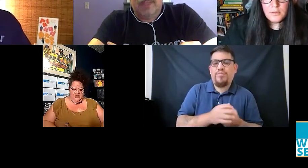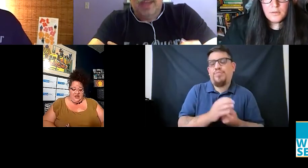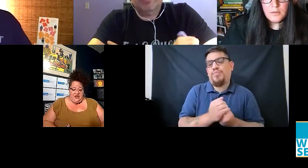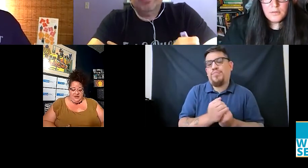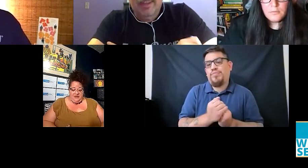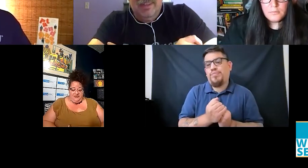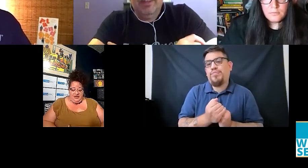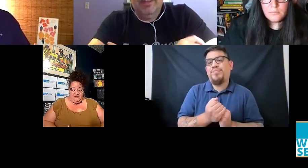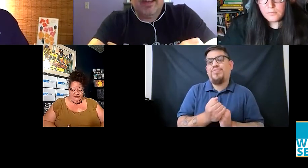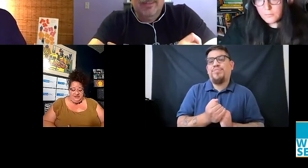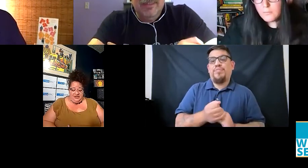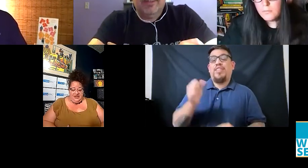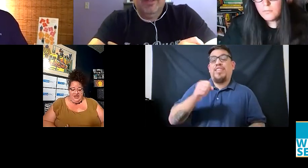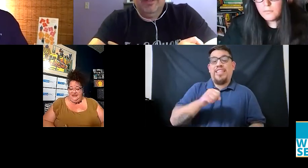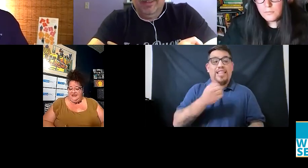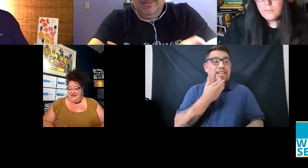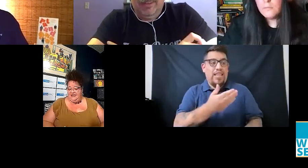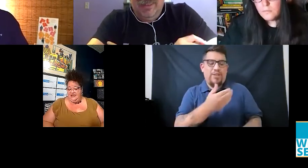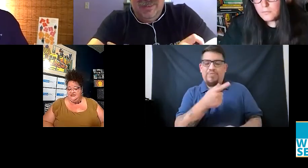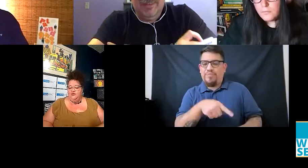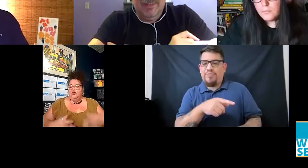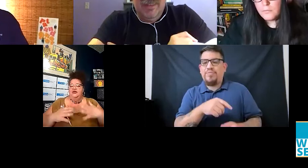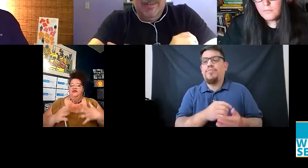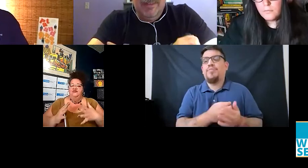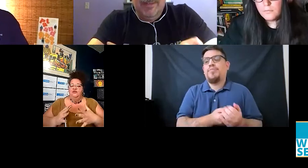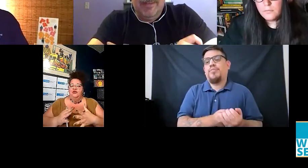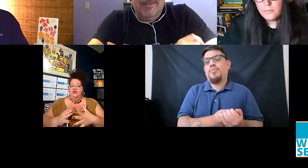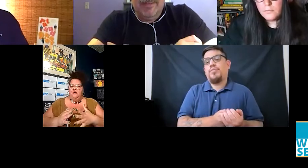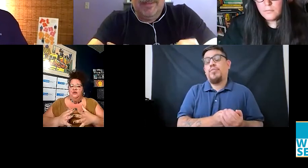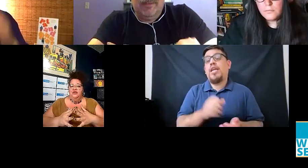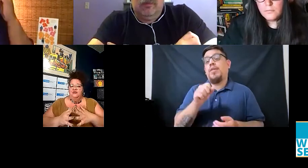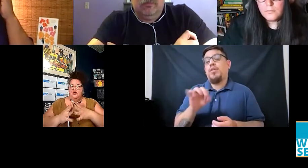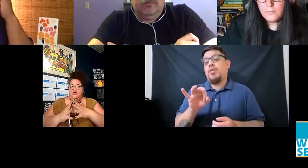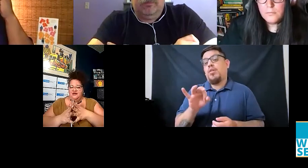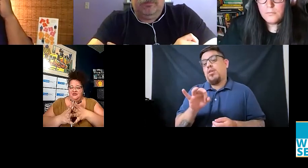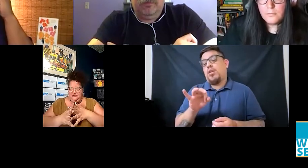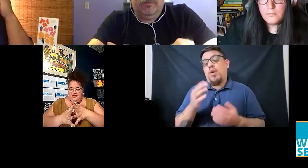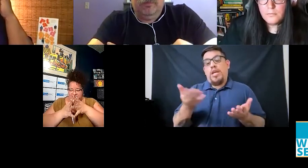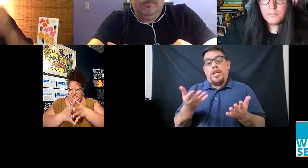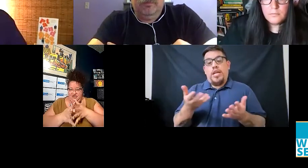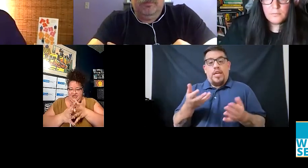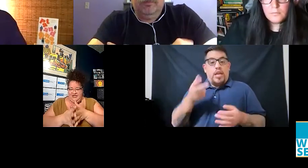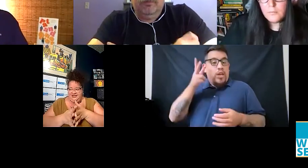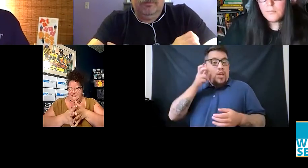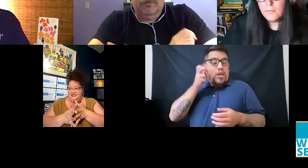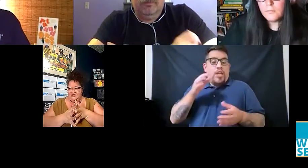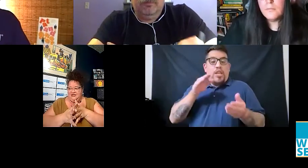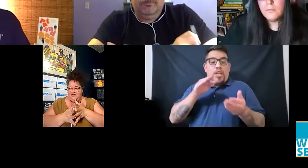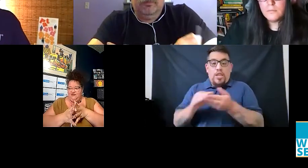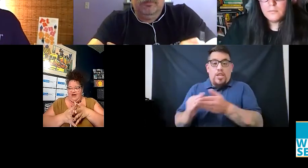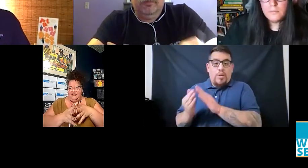Yeah. Thank you for sharing that. Like, so if what we're hearing, community,